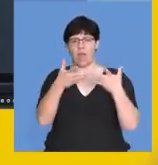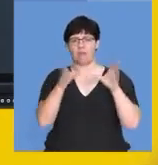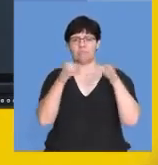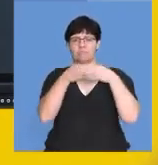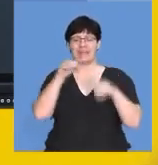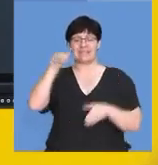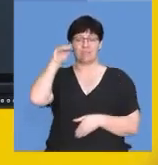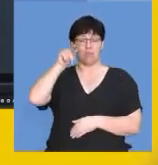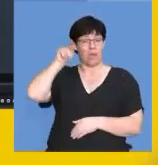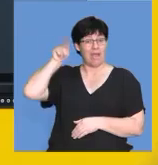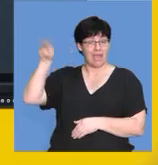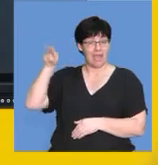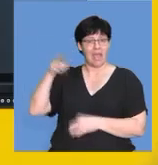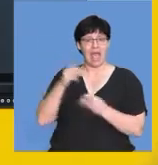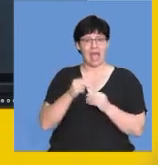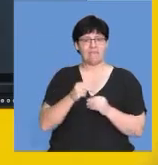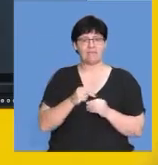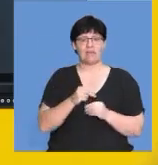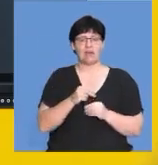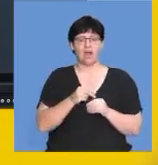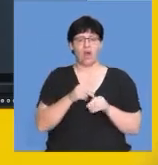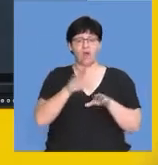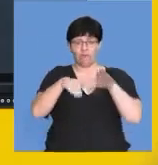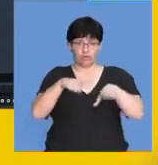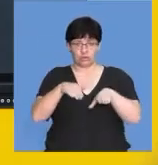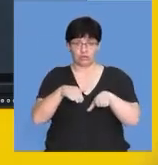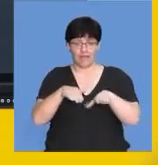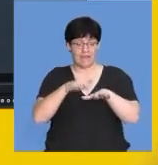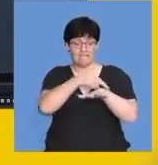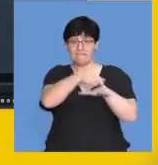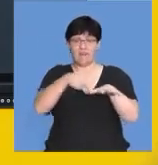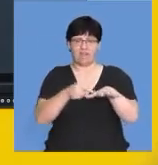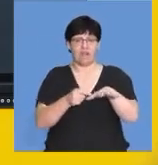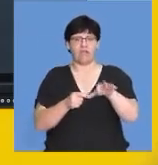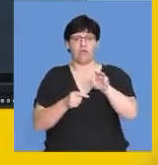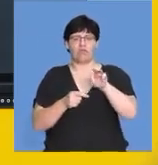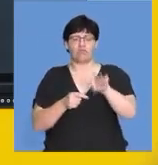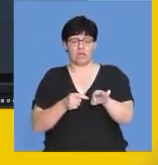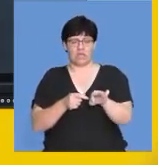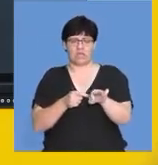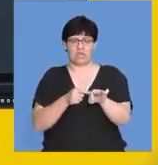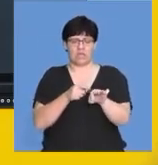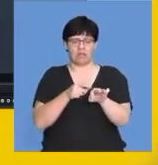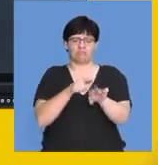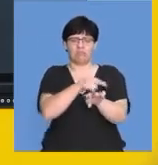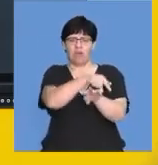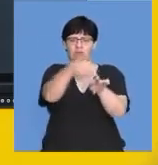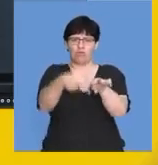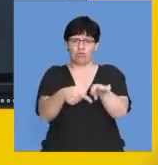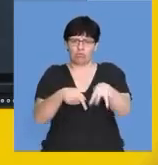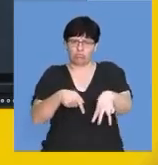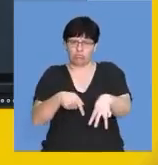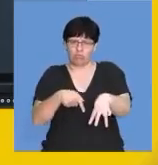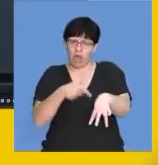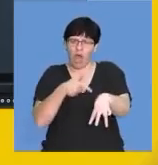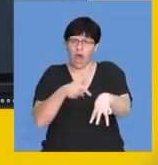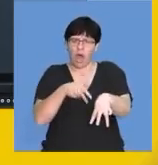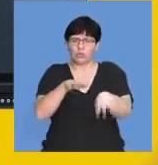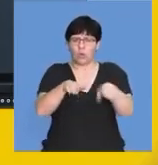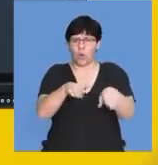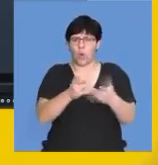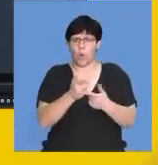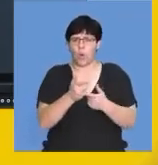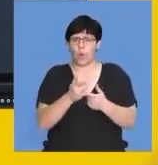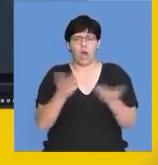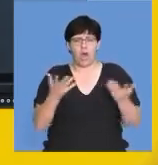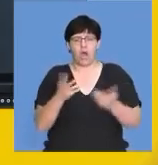in Zimbabwe that have 3-toed people. So they're called the Vadumba tribe. So that's also a genetic disorder. So there are many genetic disorders that